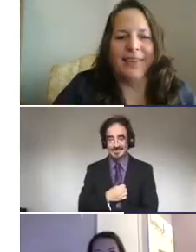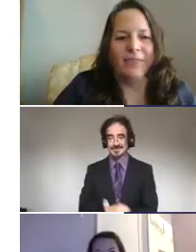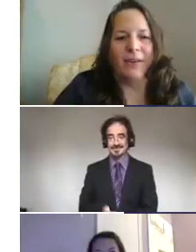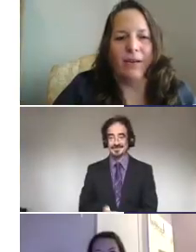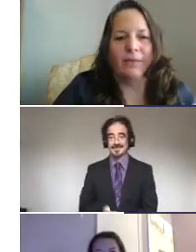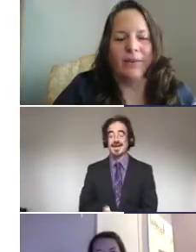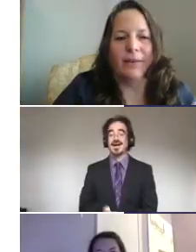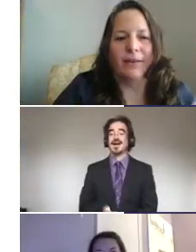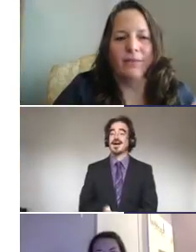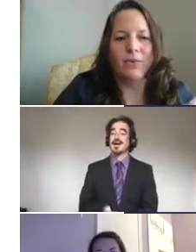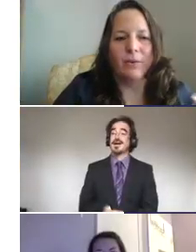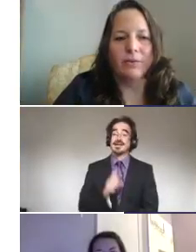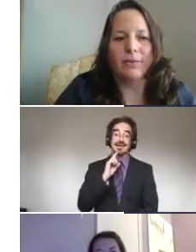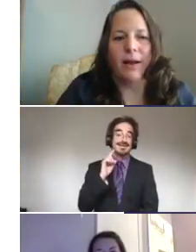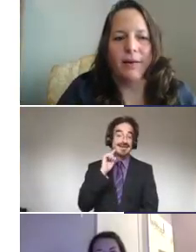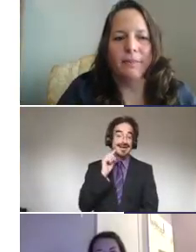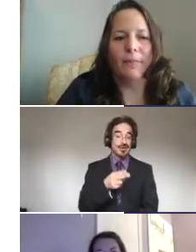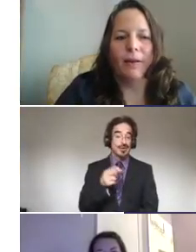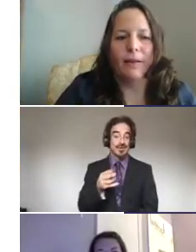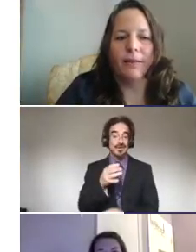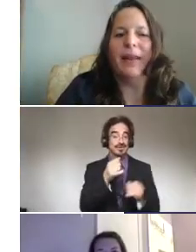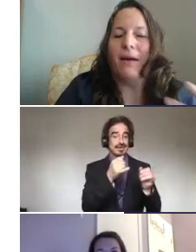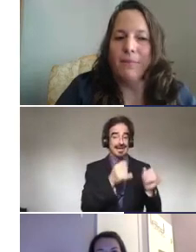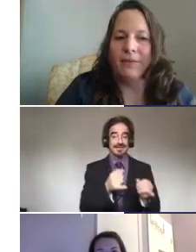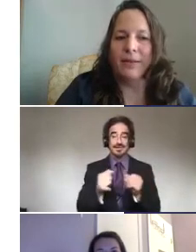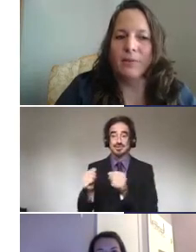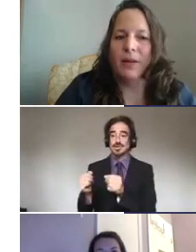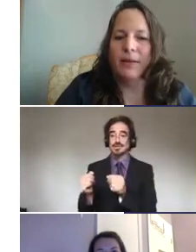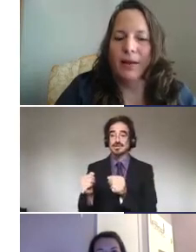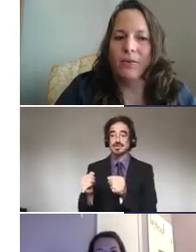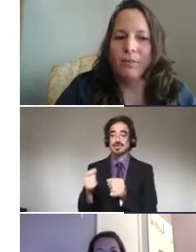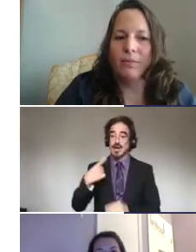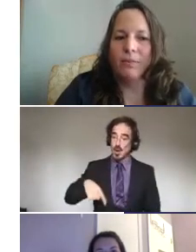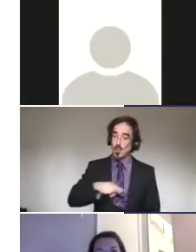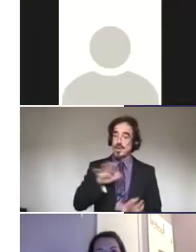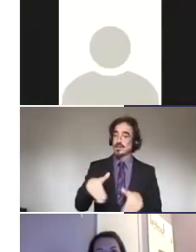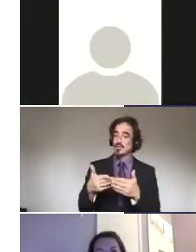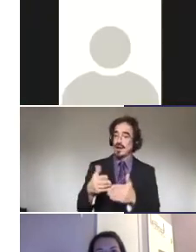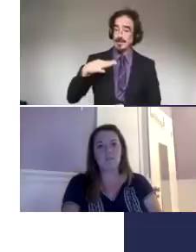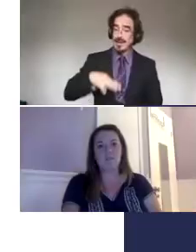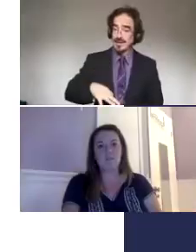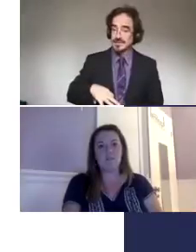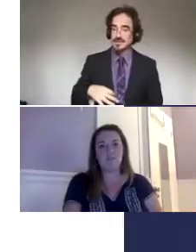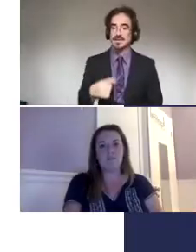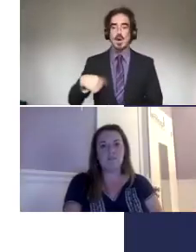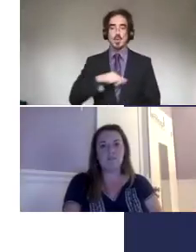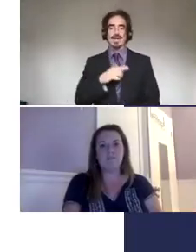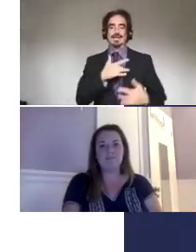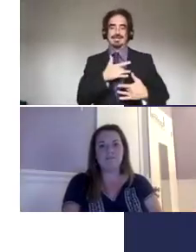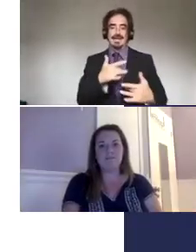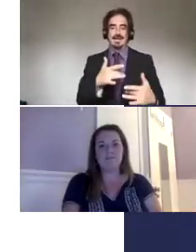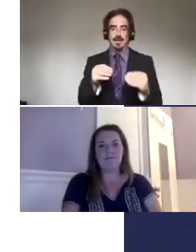Having deaf and hard of hearing individuals, um, we have benefits. We tend to be more attuned to, um,